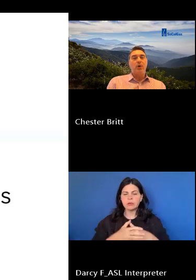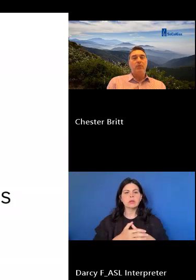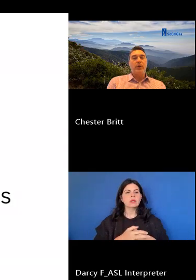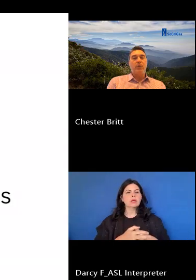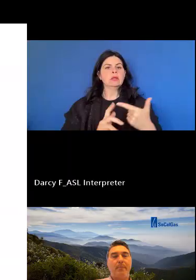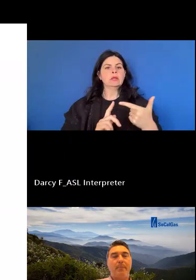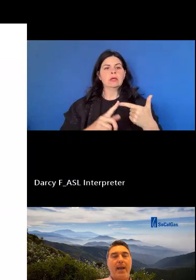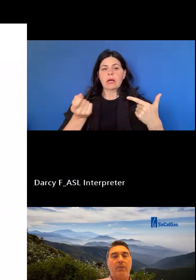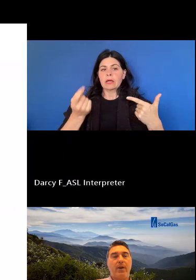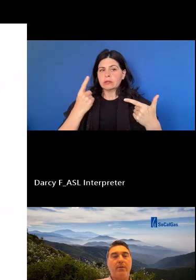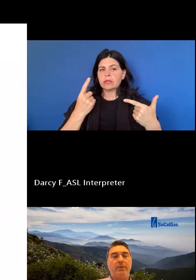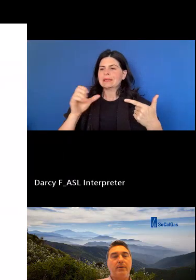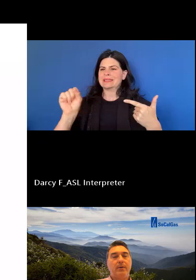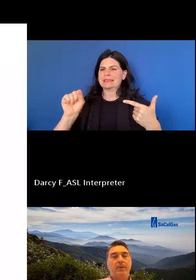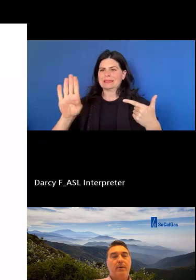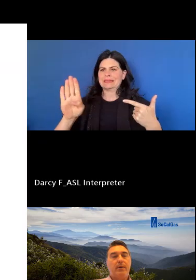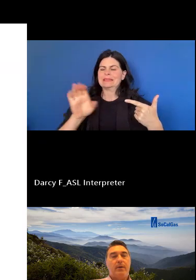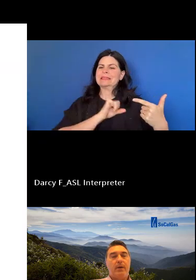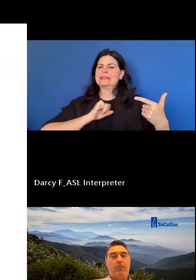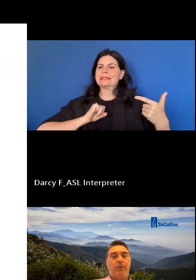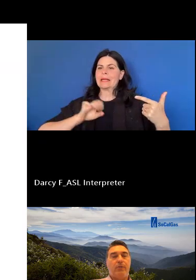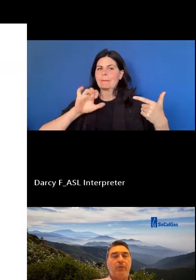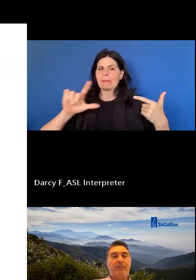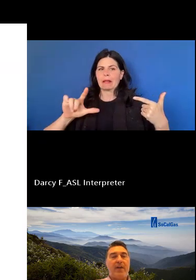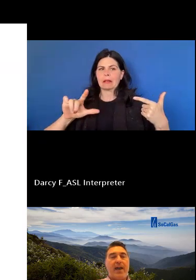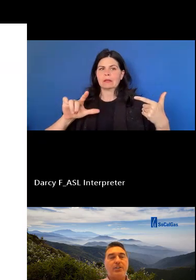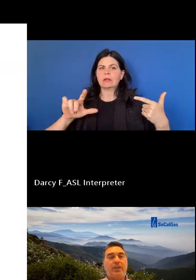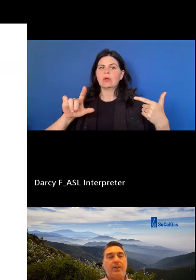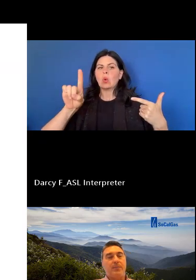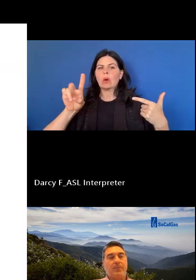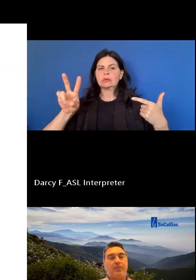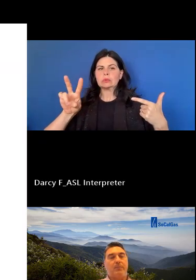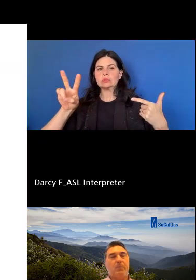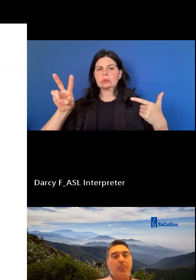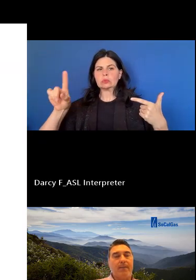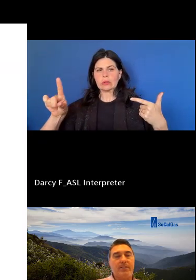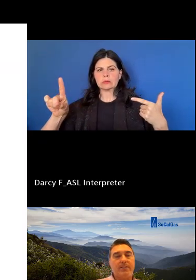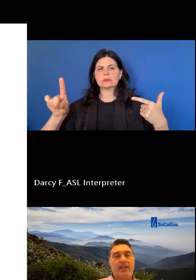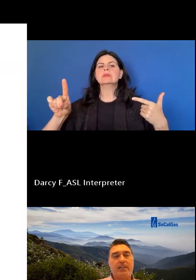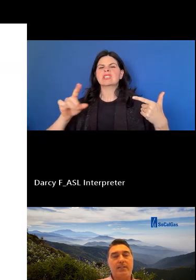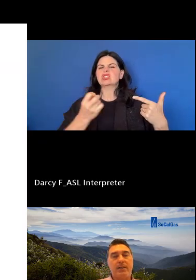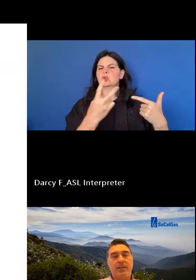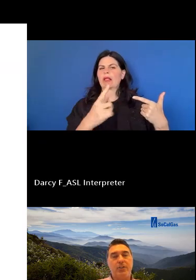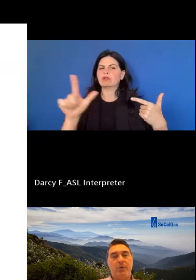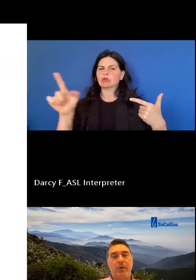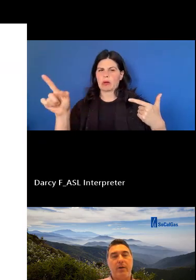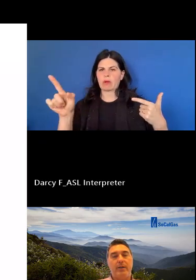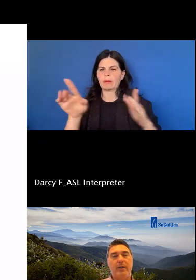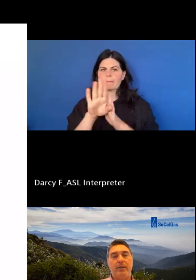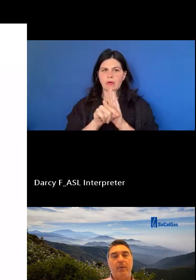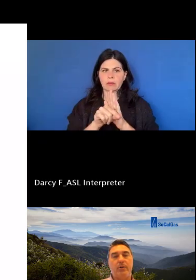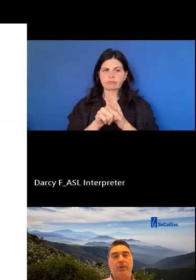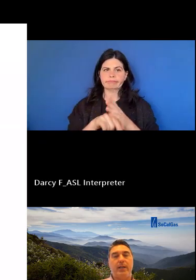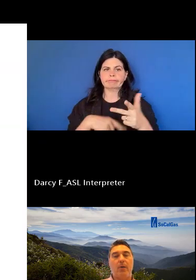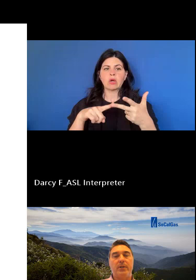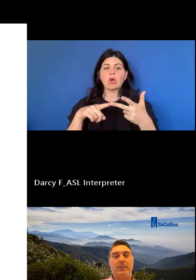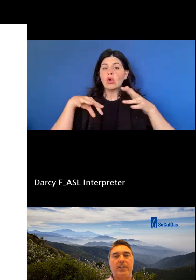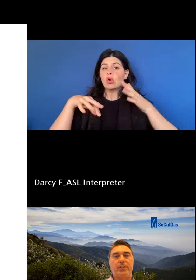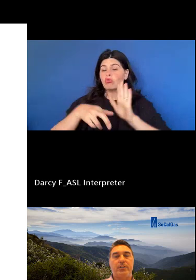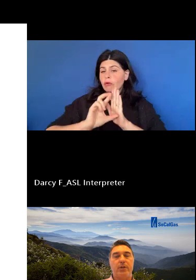Bill 1221 background, review the fact sheet, discuss the initial priority